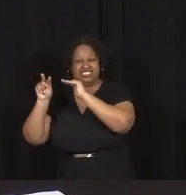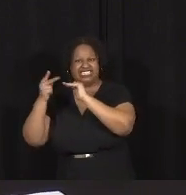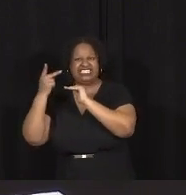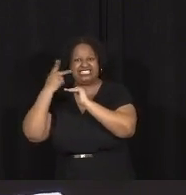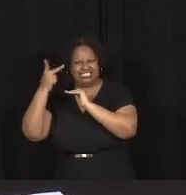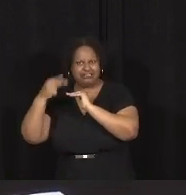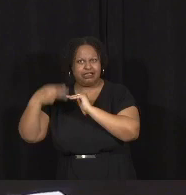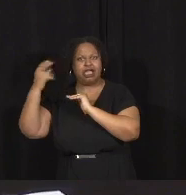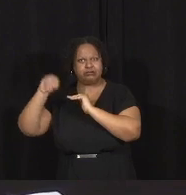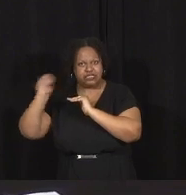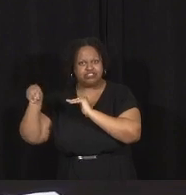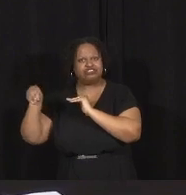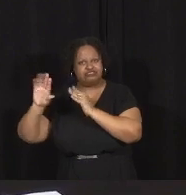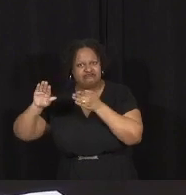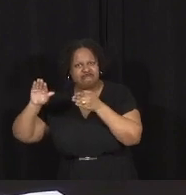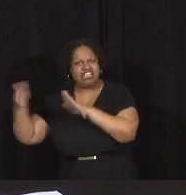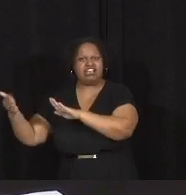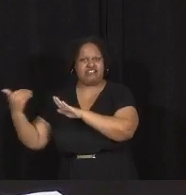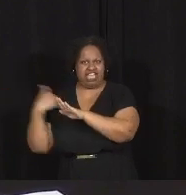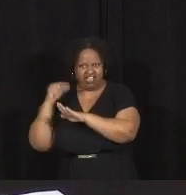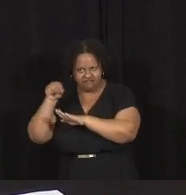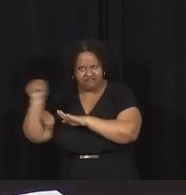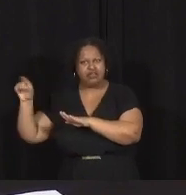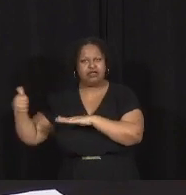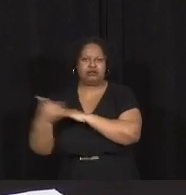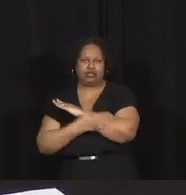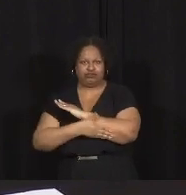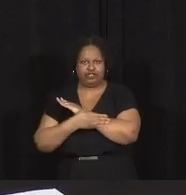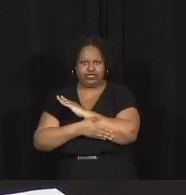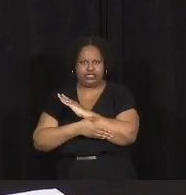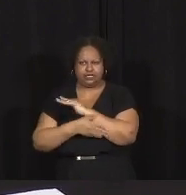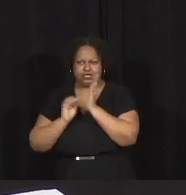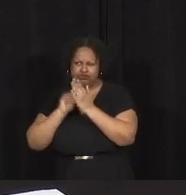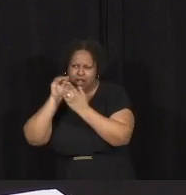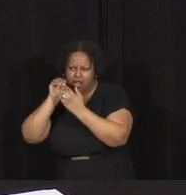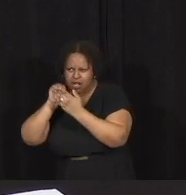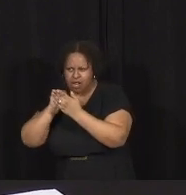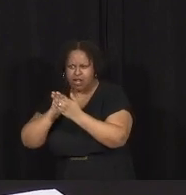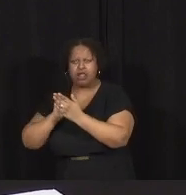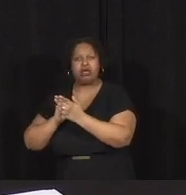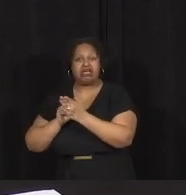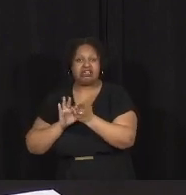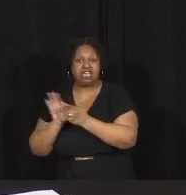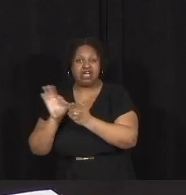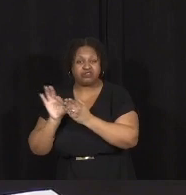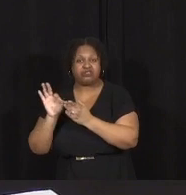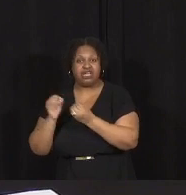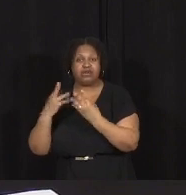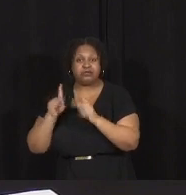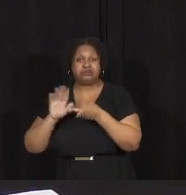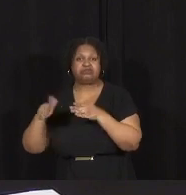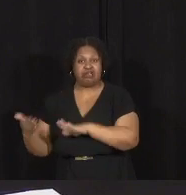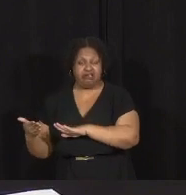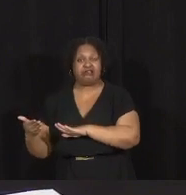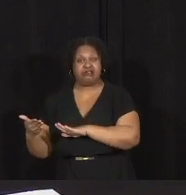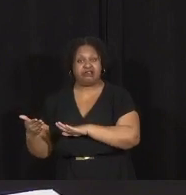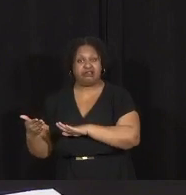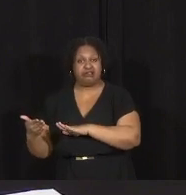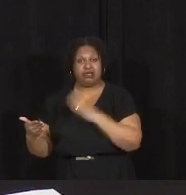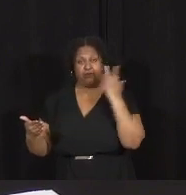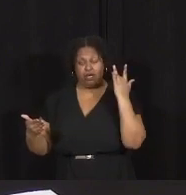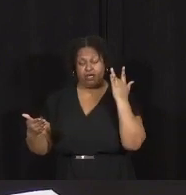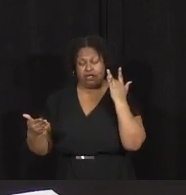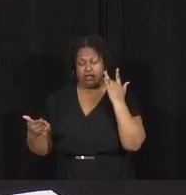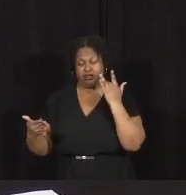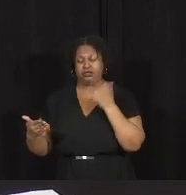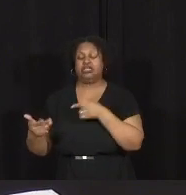you track over time is deaths. Because deaths are not subject to what would technically